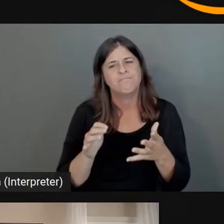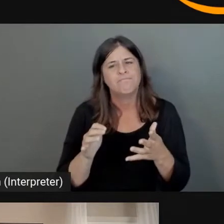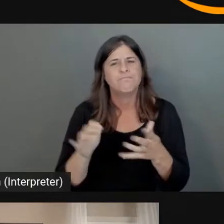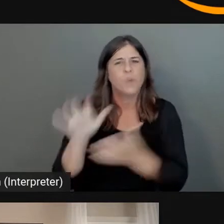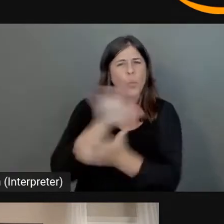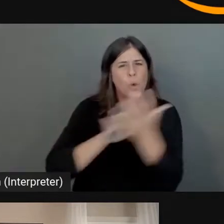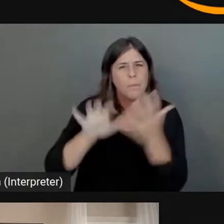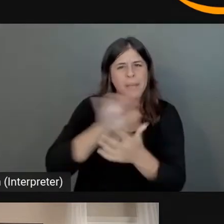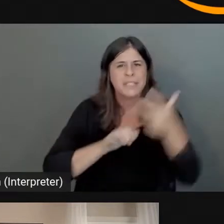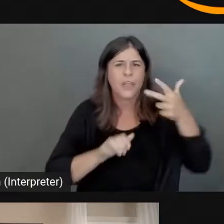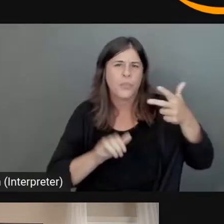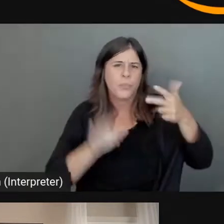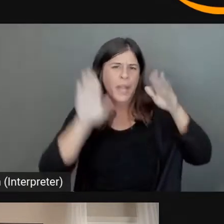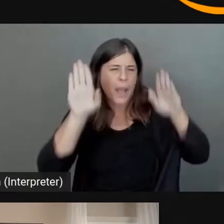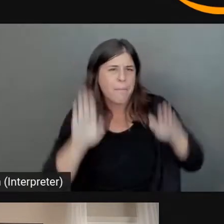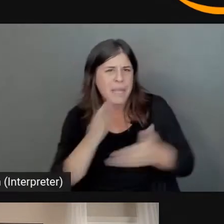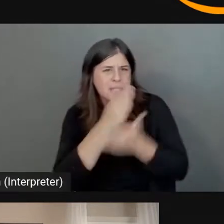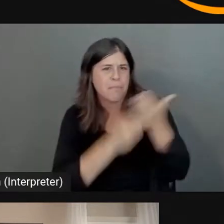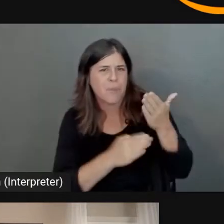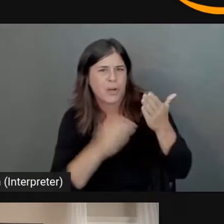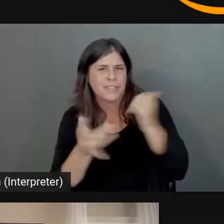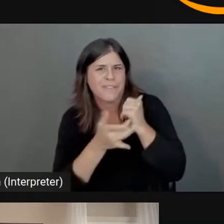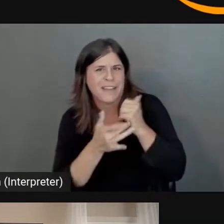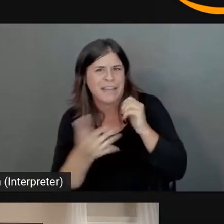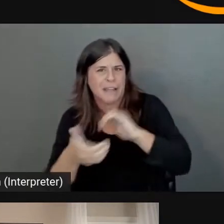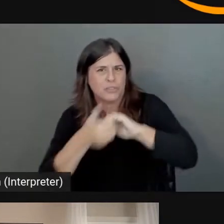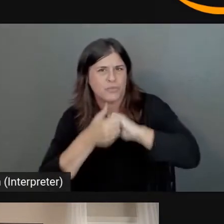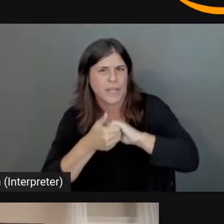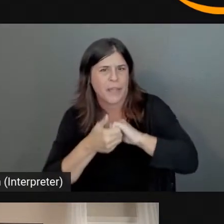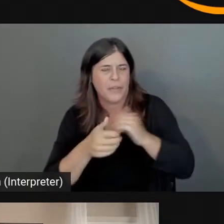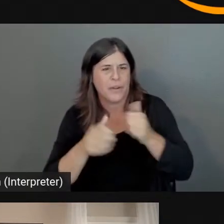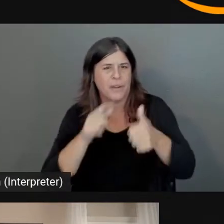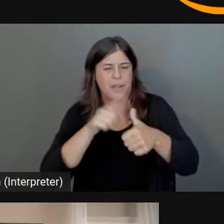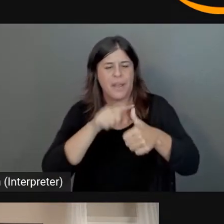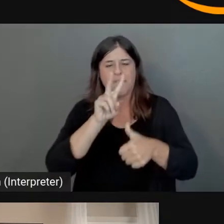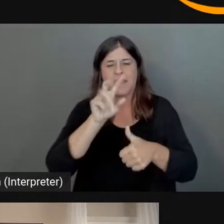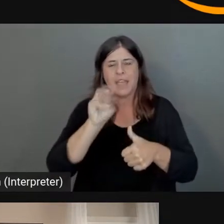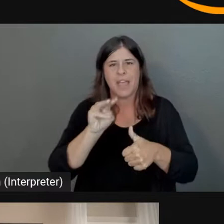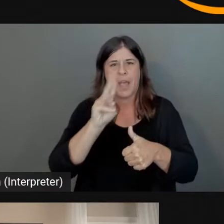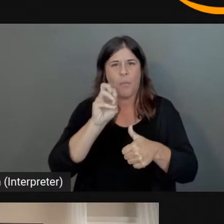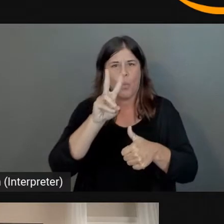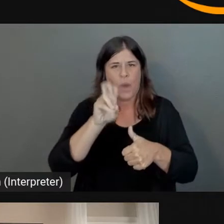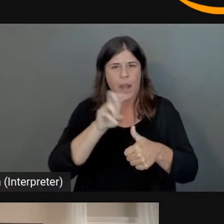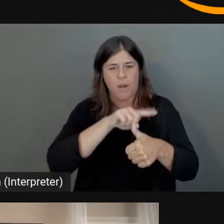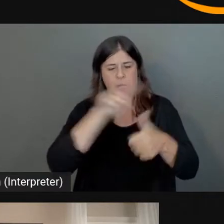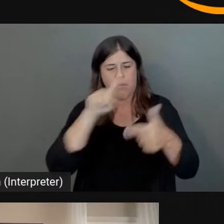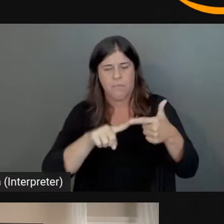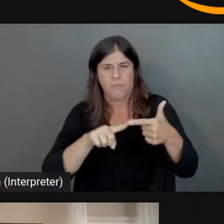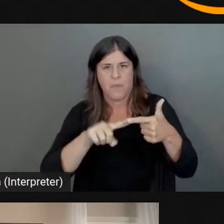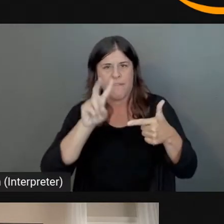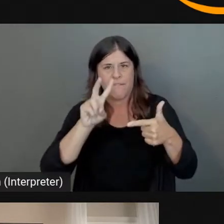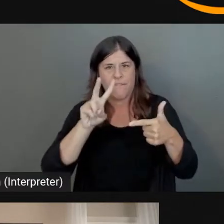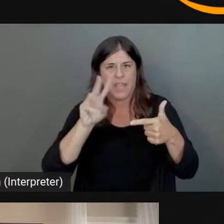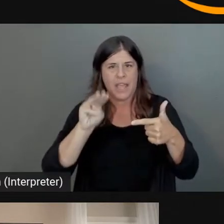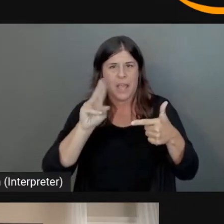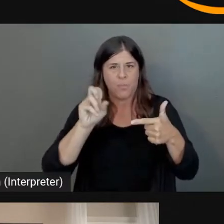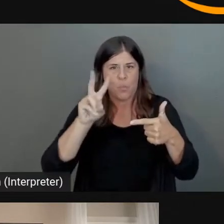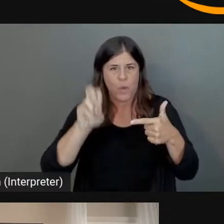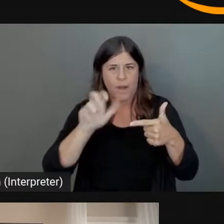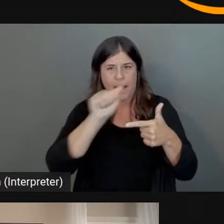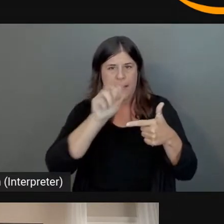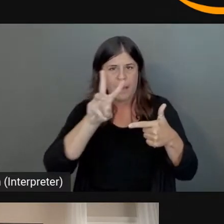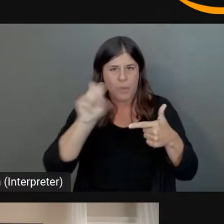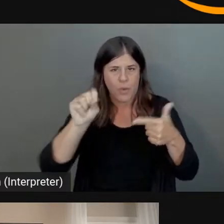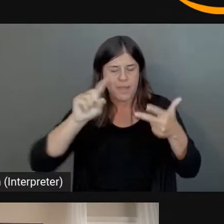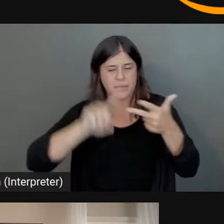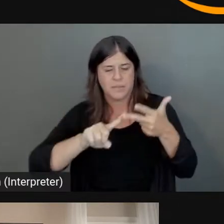three amazing pieces of technology together. We're mixing VMware, we're putting in VMware on AWS, and we're